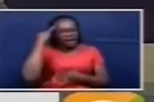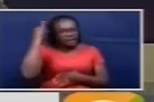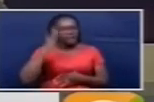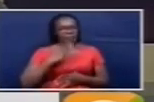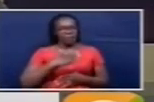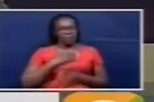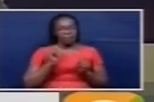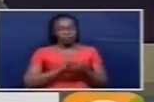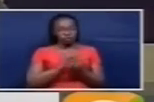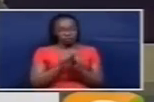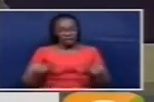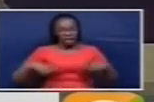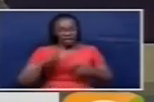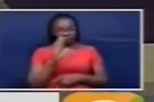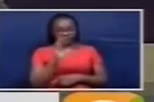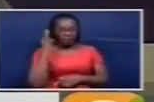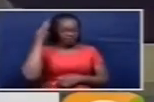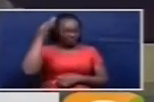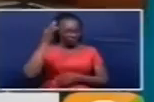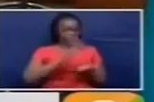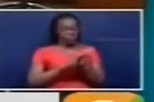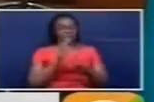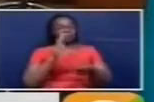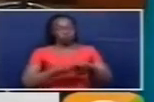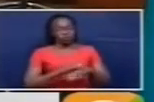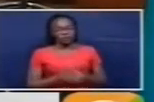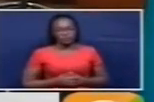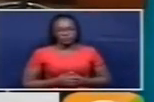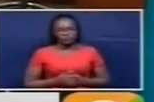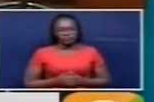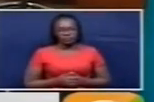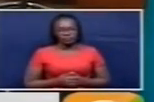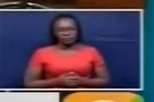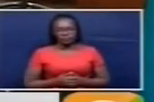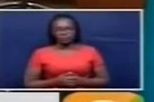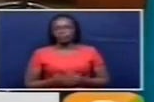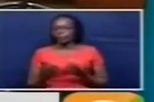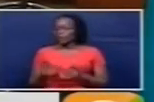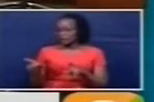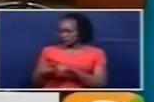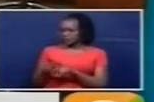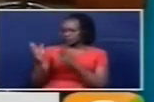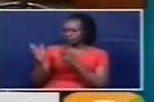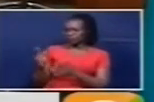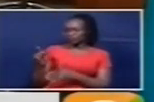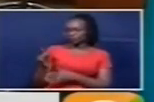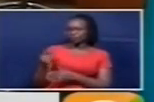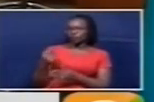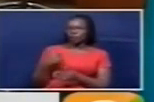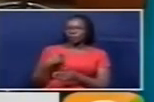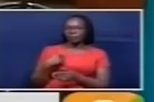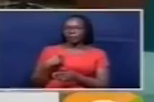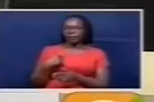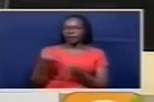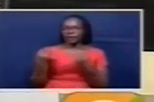for the foreseeable future to be a good life. Mm-hmm. Yes. And Boniface, the same to you, looking at the case of